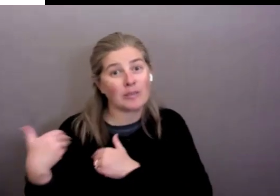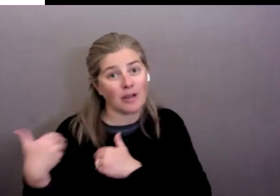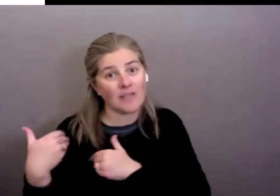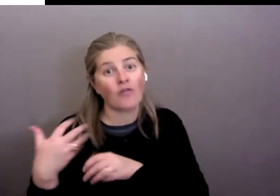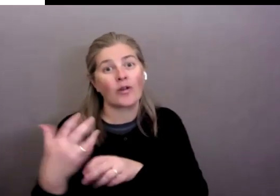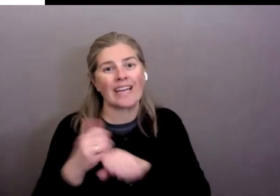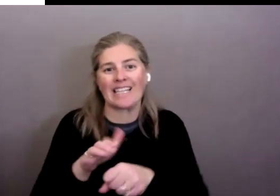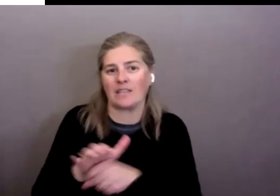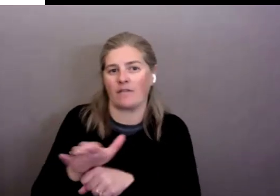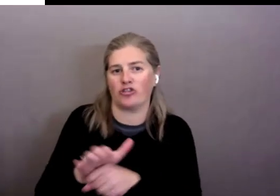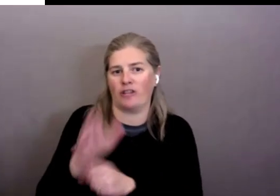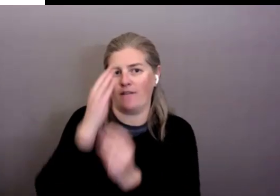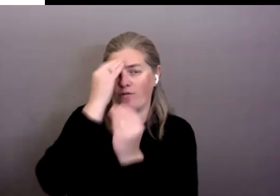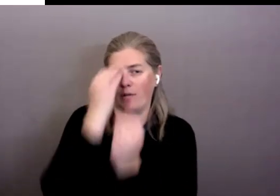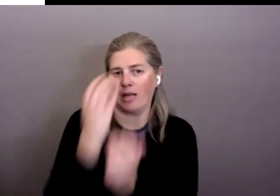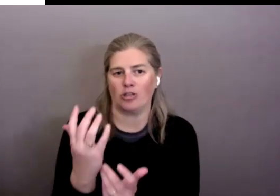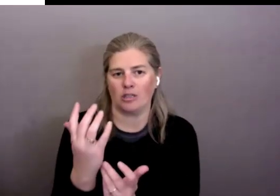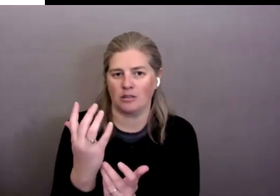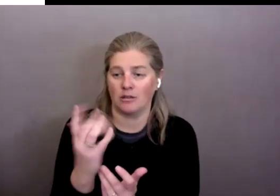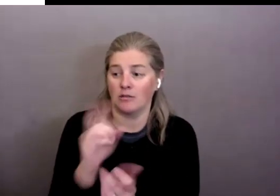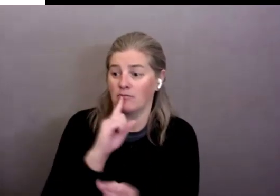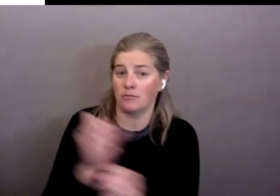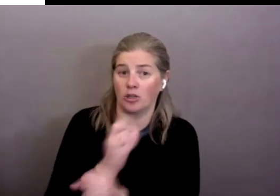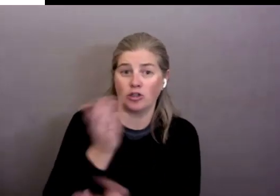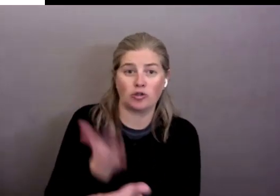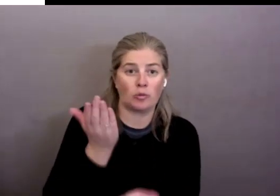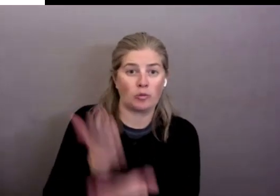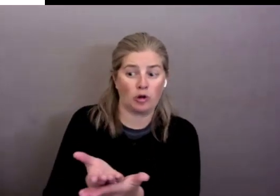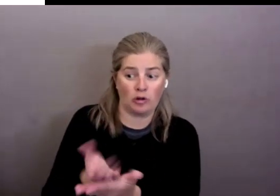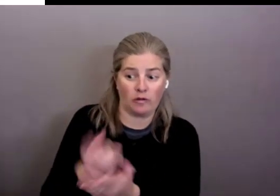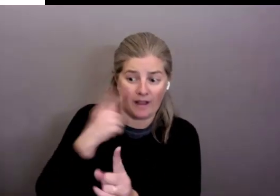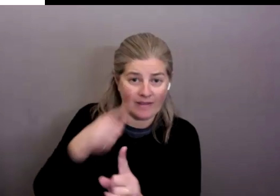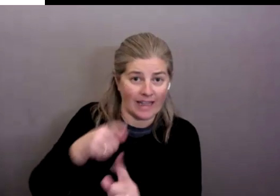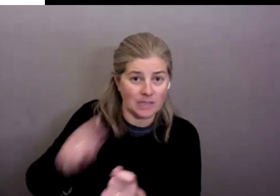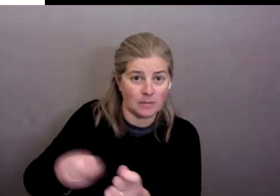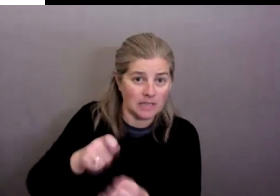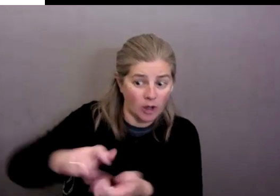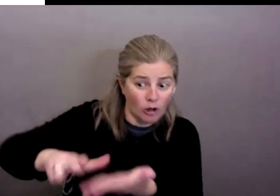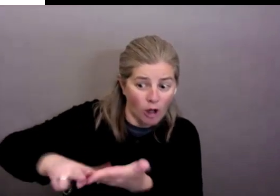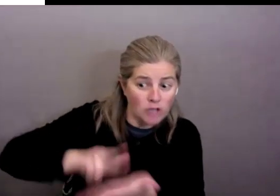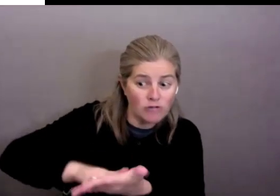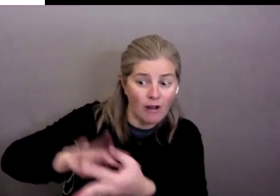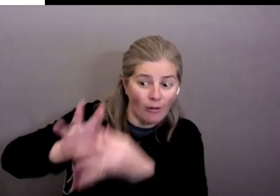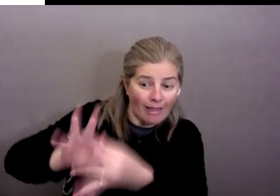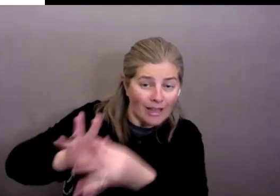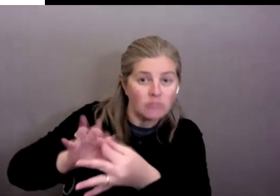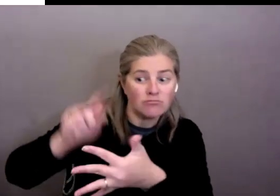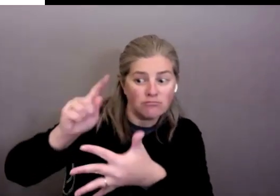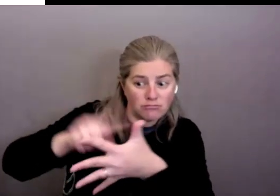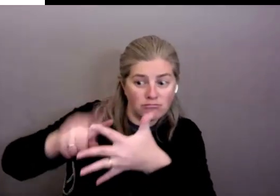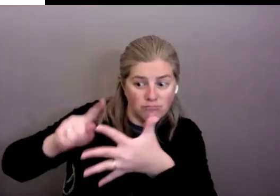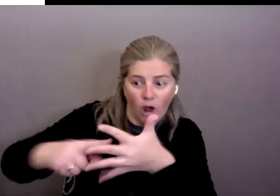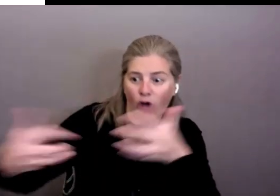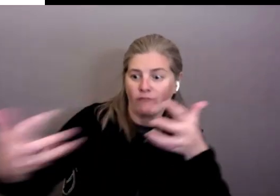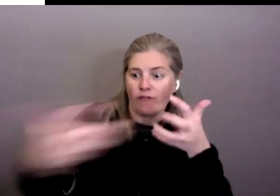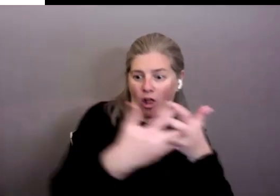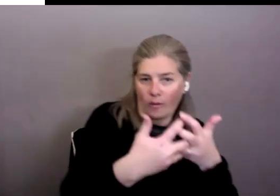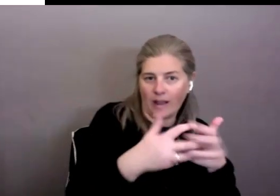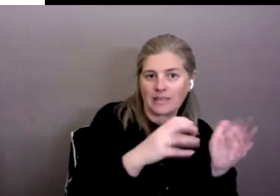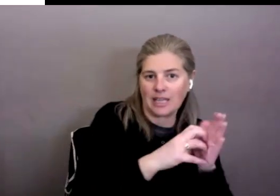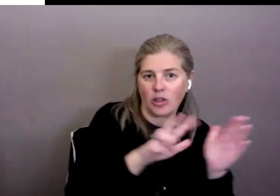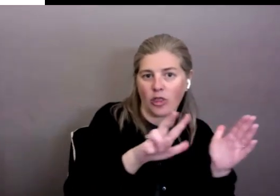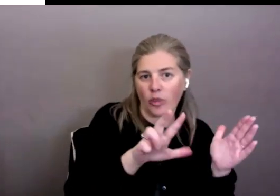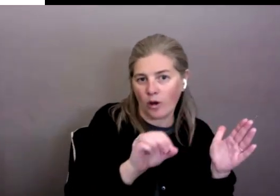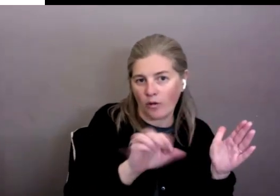sufficient information to approve of certain contracts and commercial relationships consistent with Sections 305, 306,